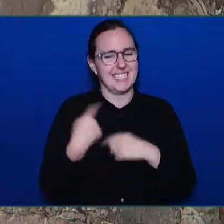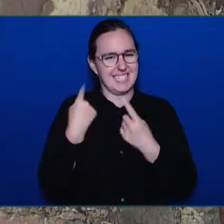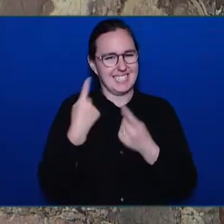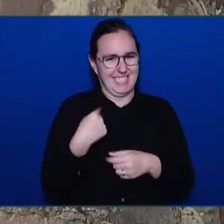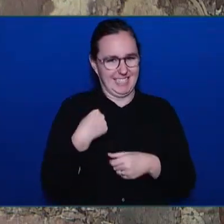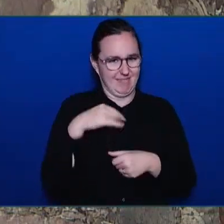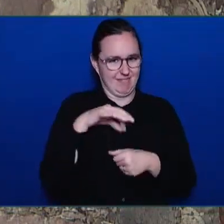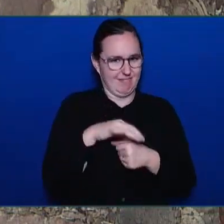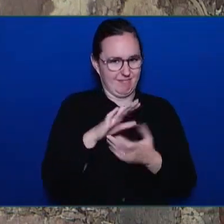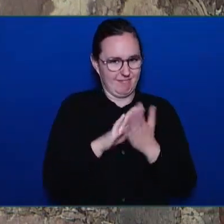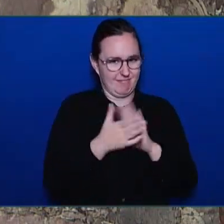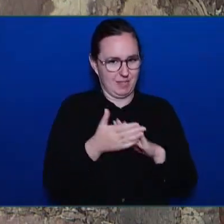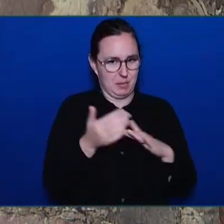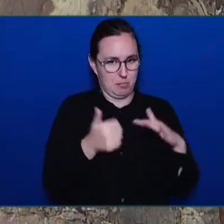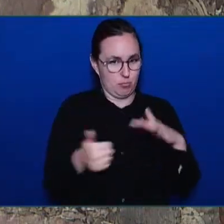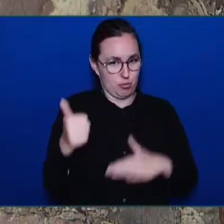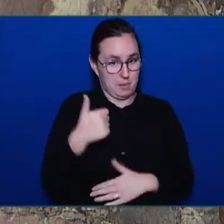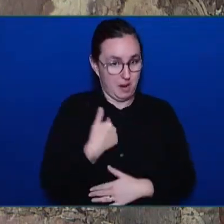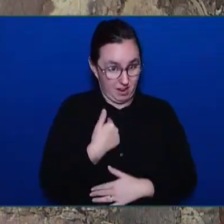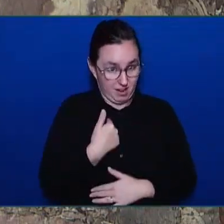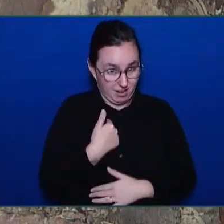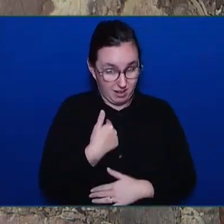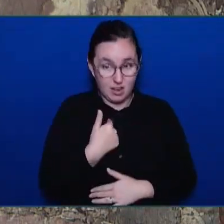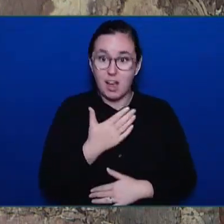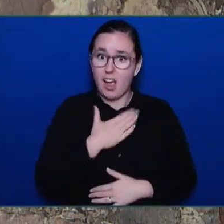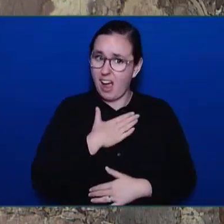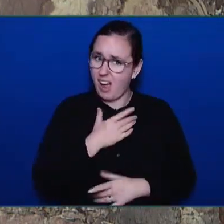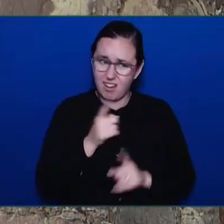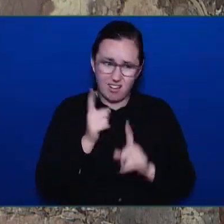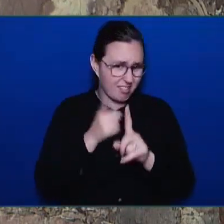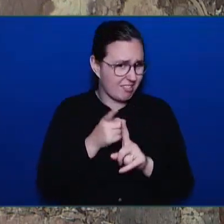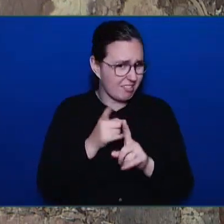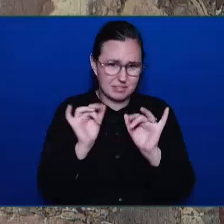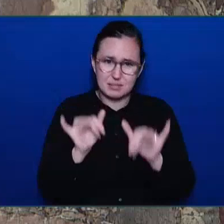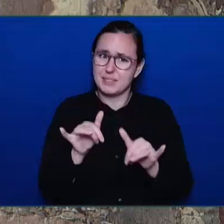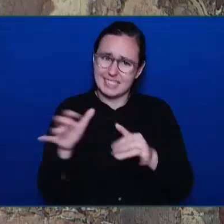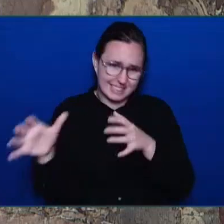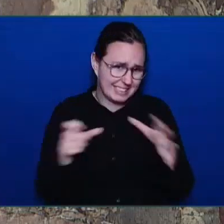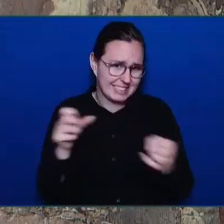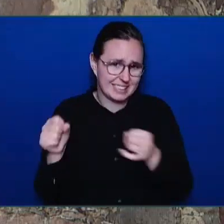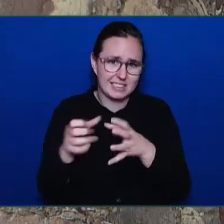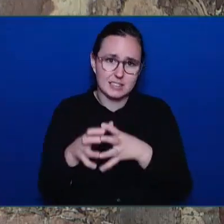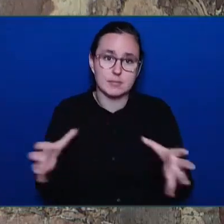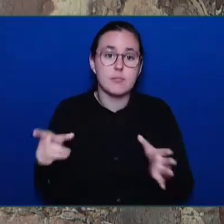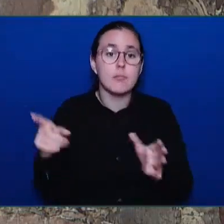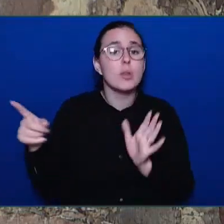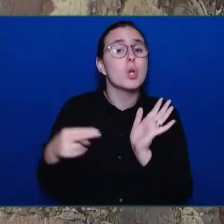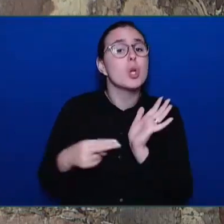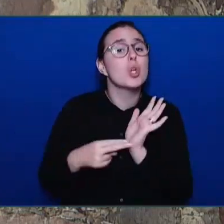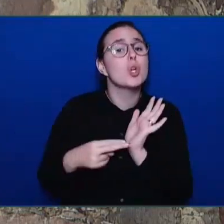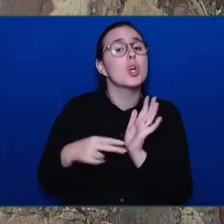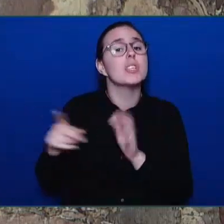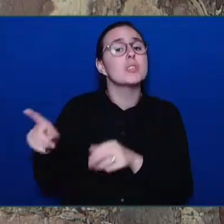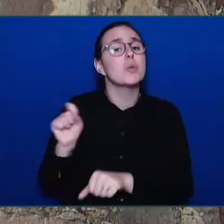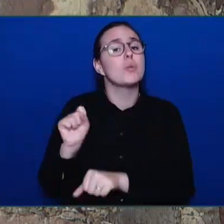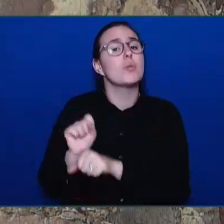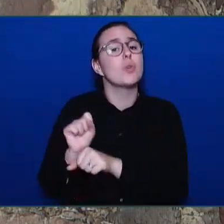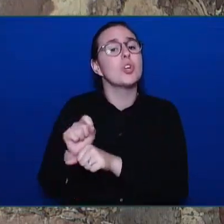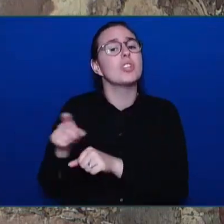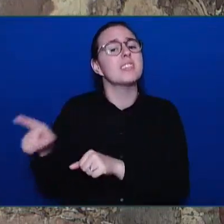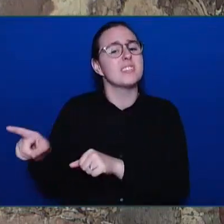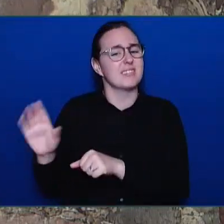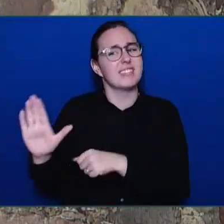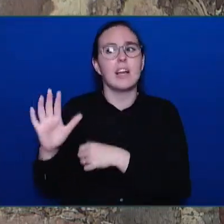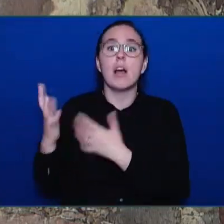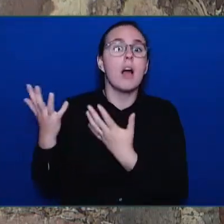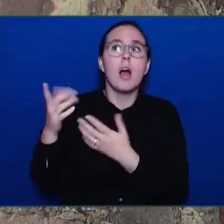all, internationally trained nurses. 2,000 nurses tied up at the College of Nurses trying to get approved to work in our healthcare system.